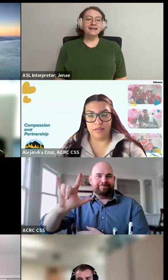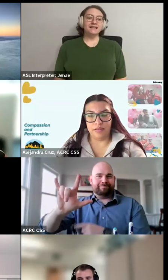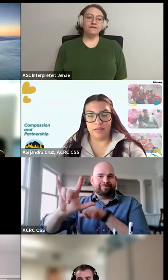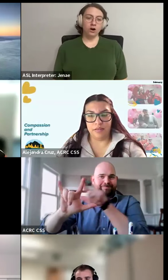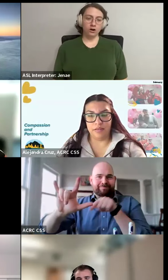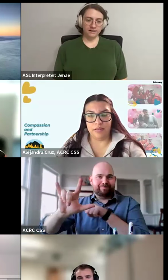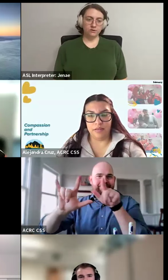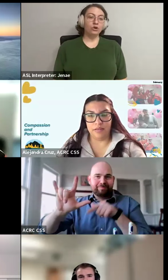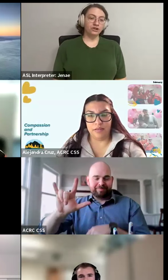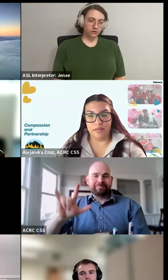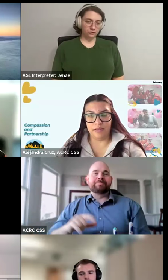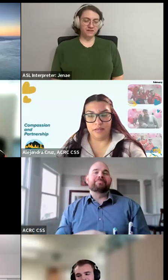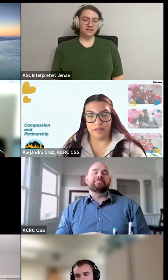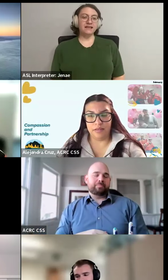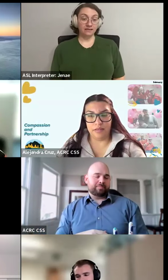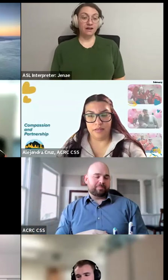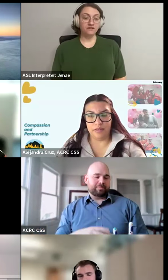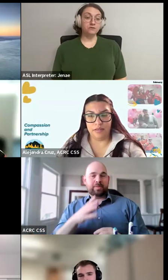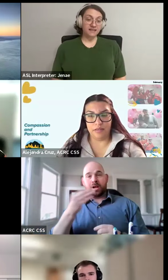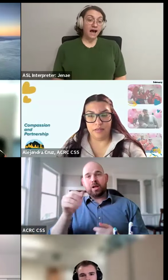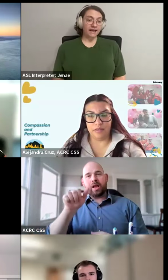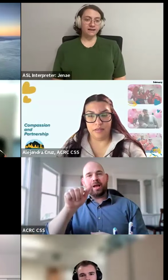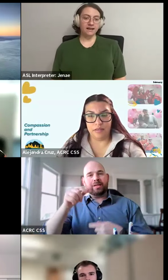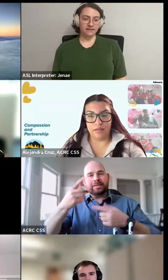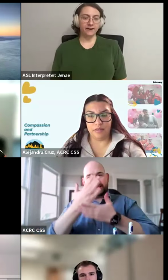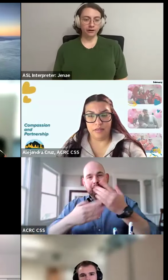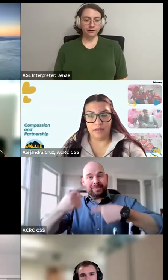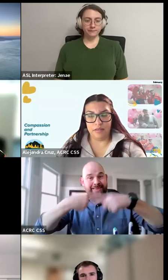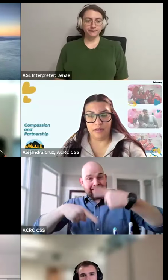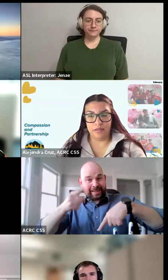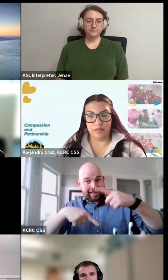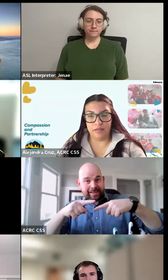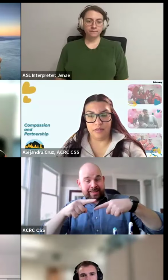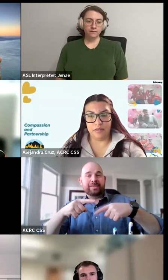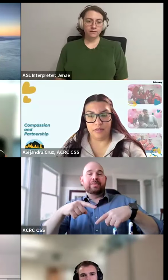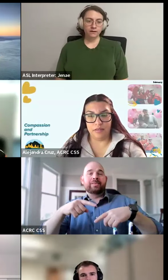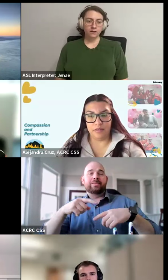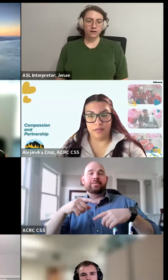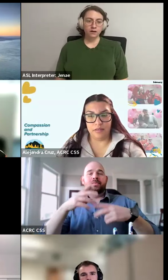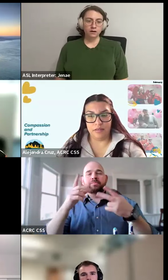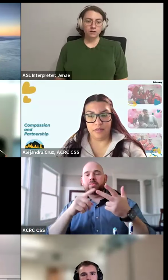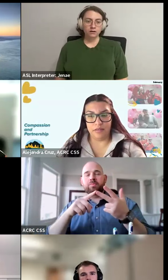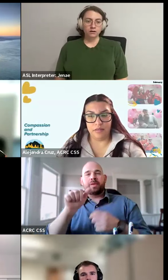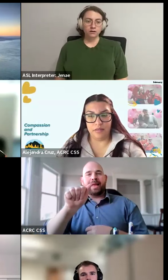that many deaf artists will use the I love you sign in their art.